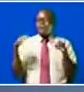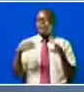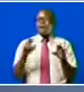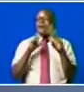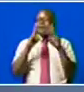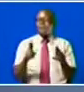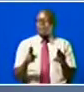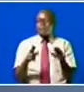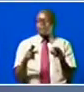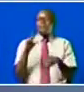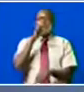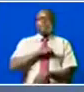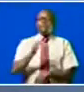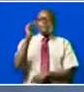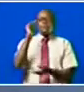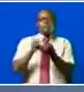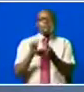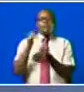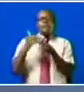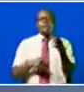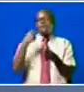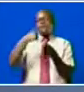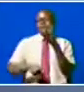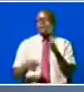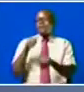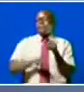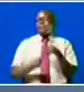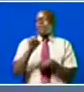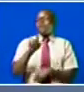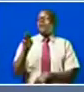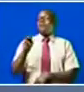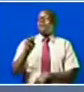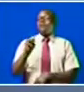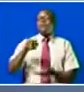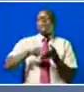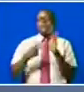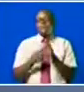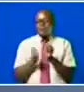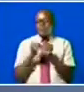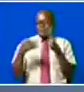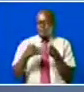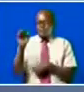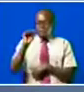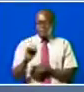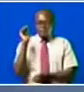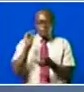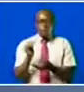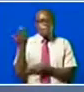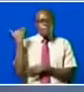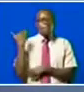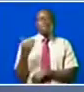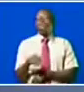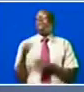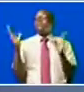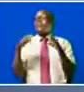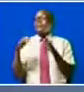reported a drop in profit before taxation by around 1 million shillings, representing an 18% decline previously. Now, this